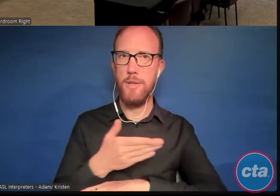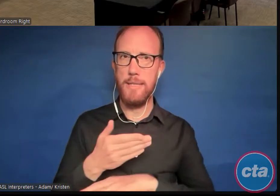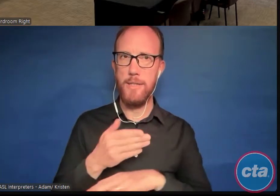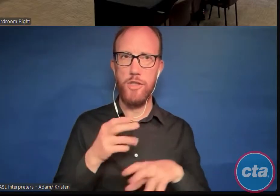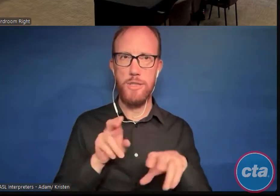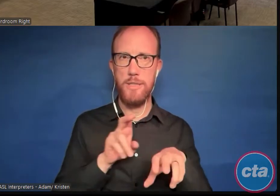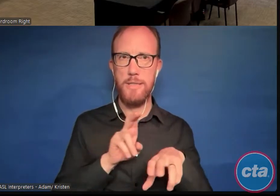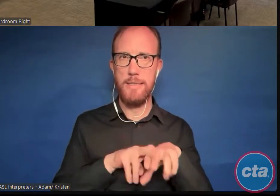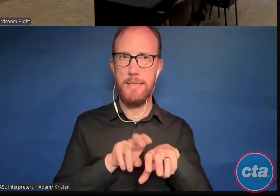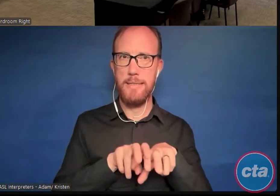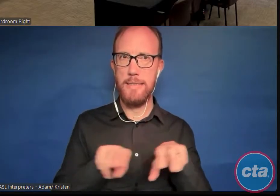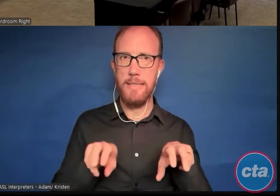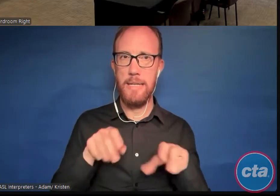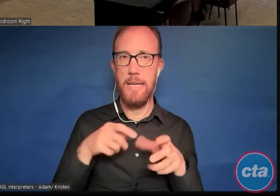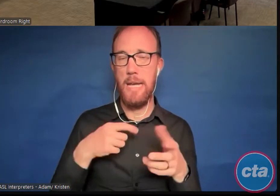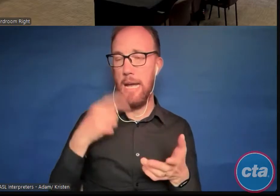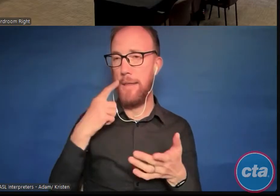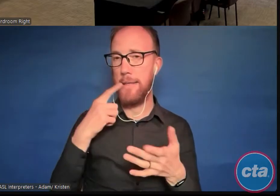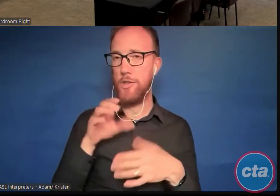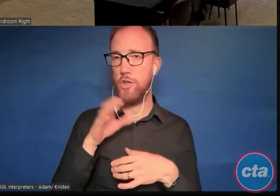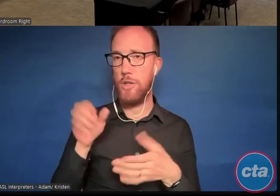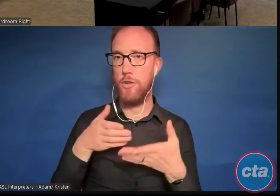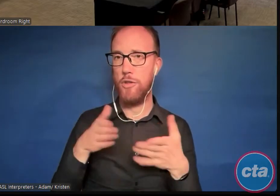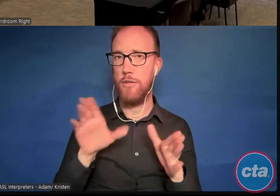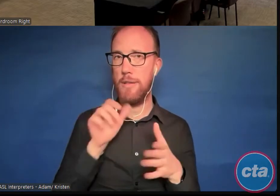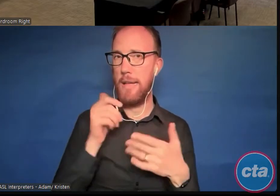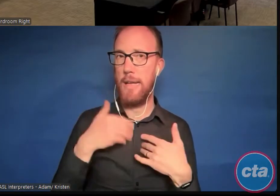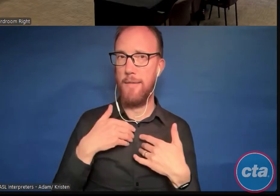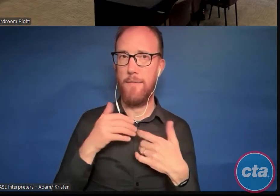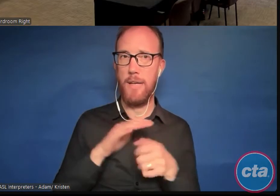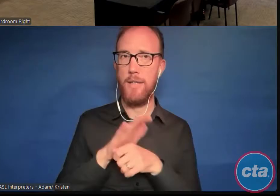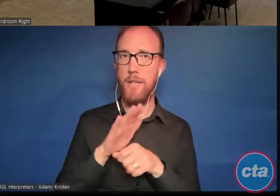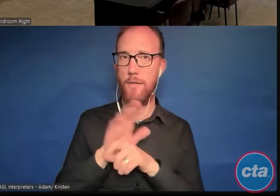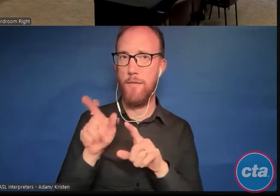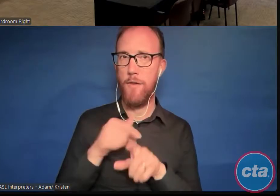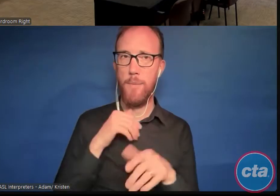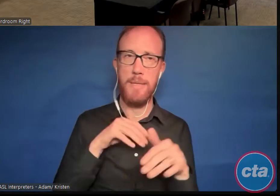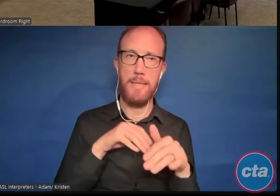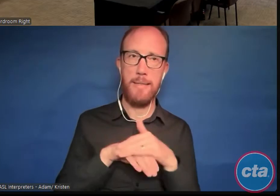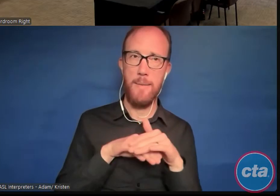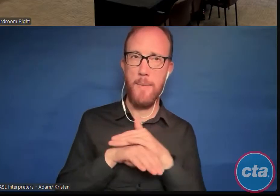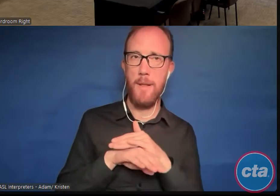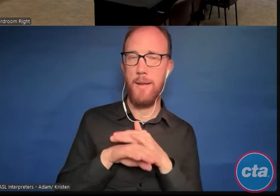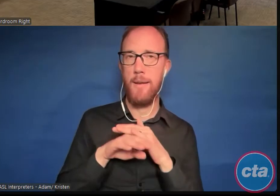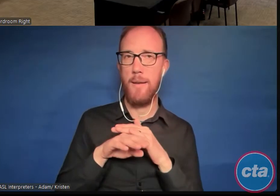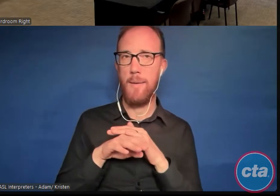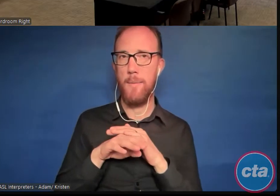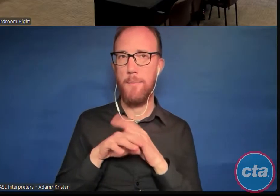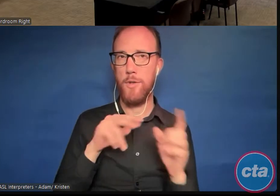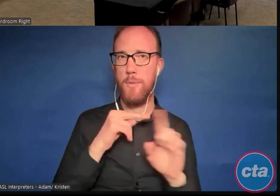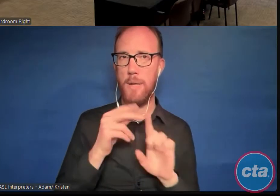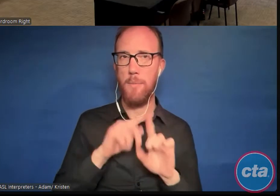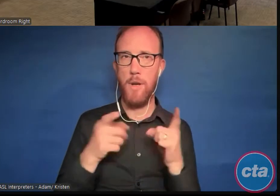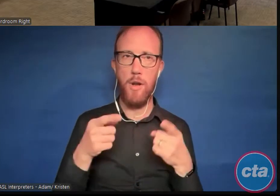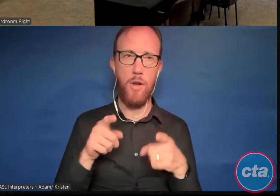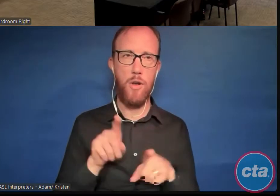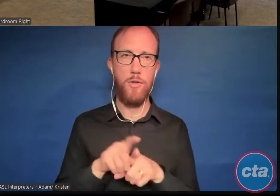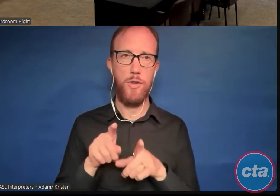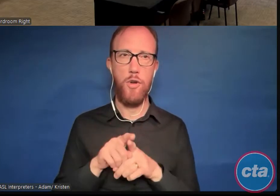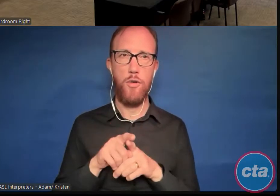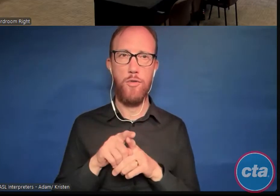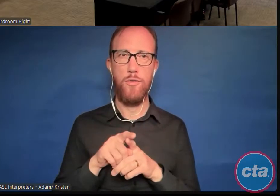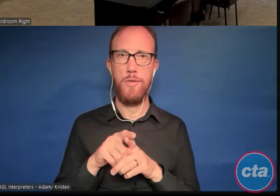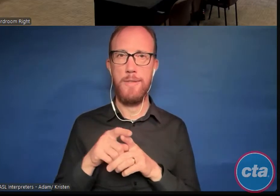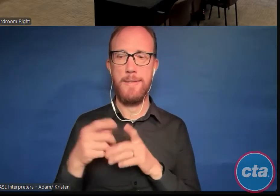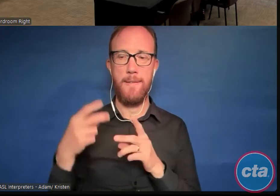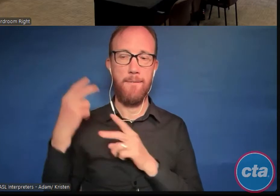does not have nearly enough from an accessibility standpoint, but also like a destination standpoint. When this place opens up